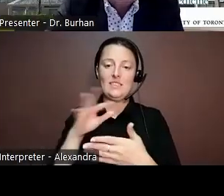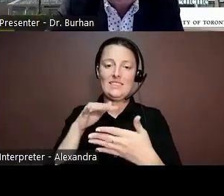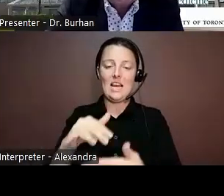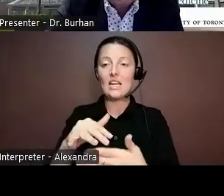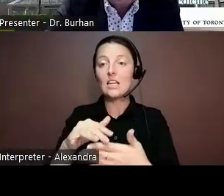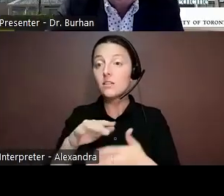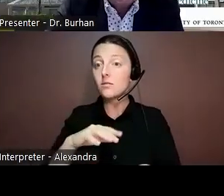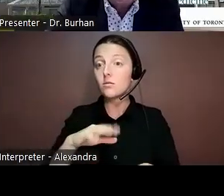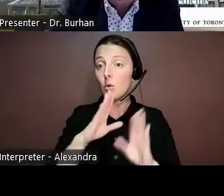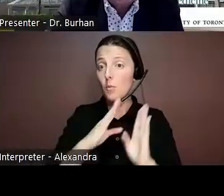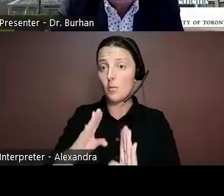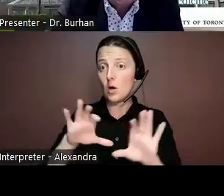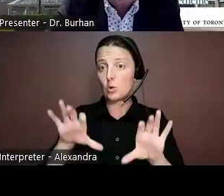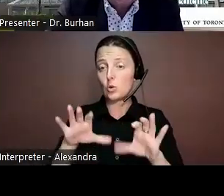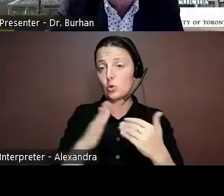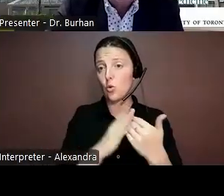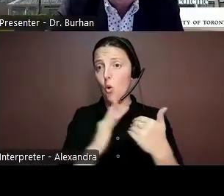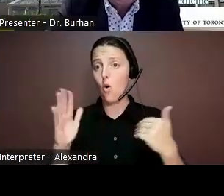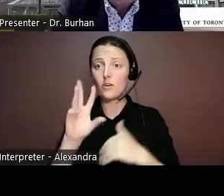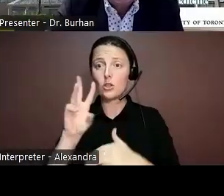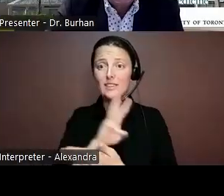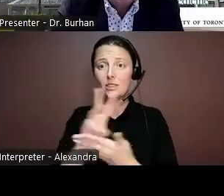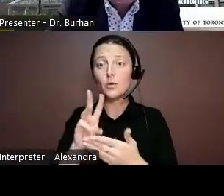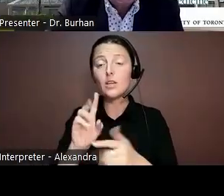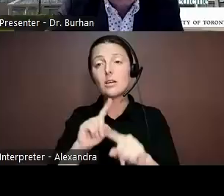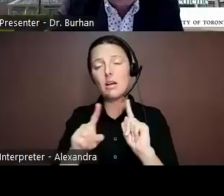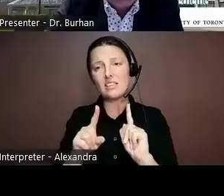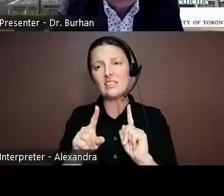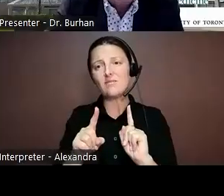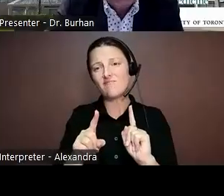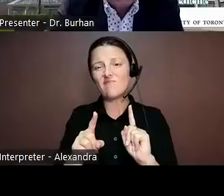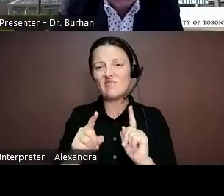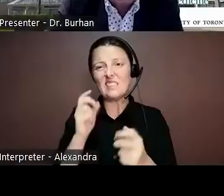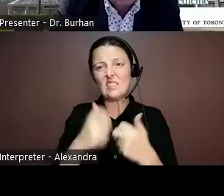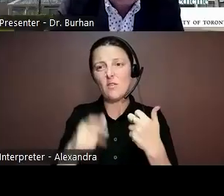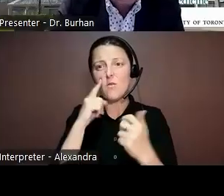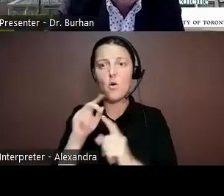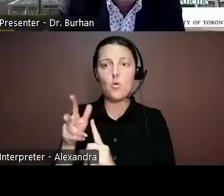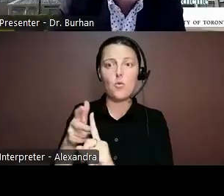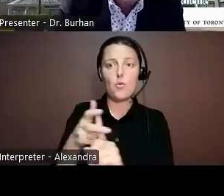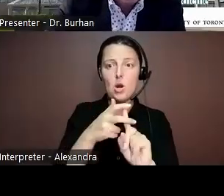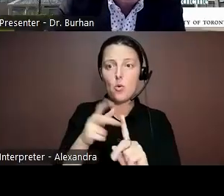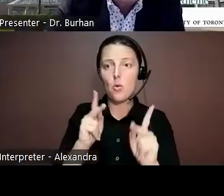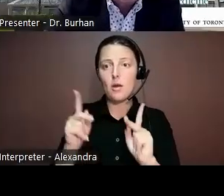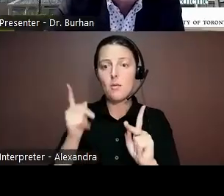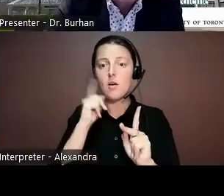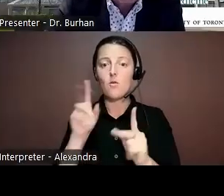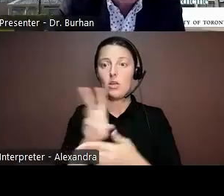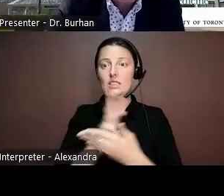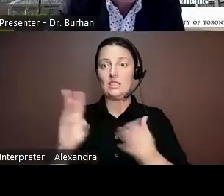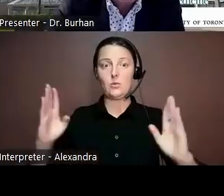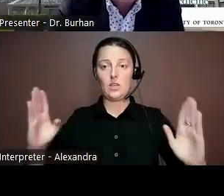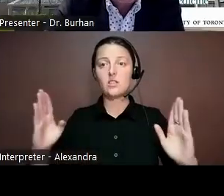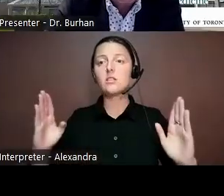of the difficulty recruiting people who didn't want to wait for 6 weeks, we actually moved it to accelerated, because we have just done